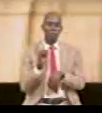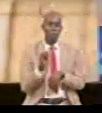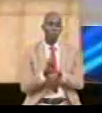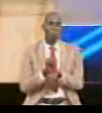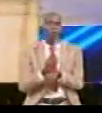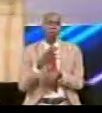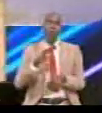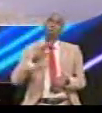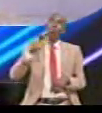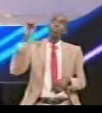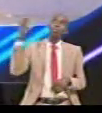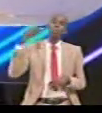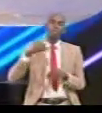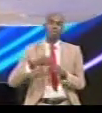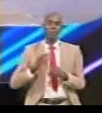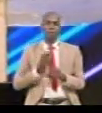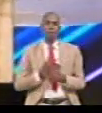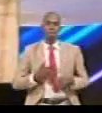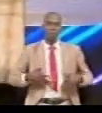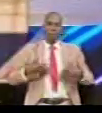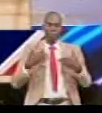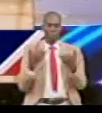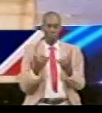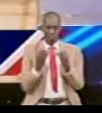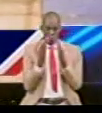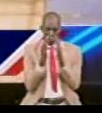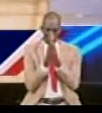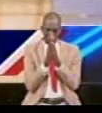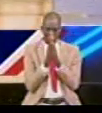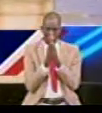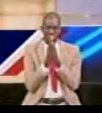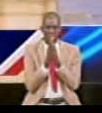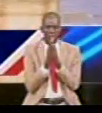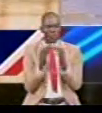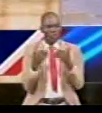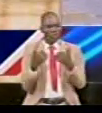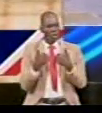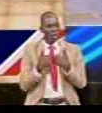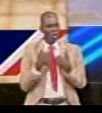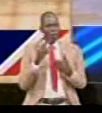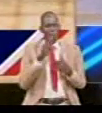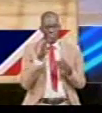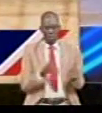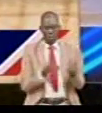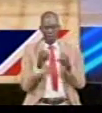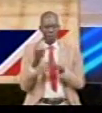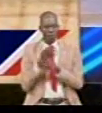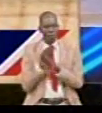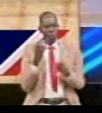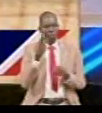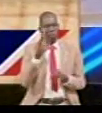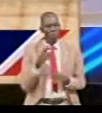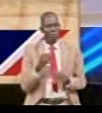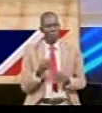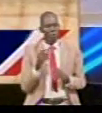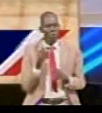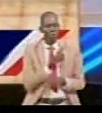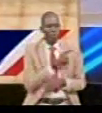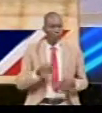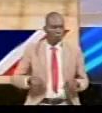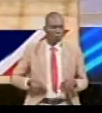Open your mouth and talk to the Lord in prayer. Have you been set free by the Lord?